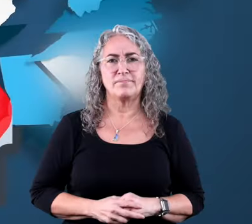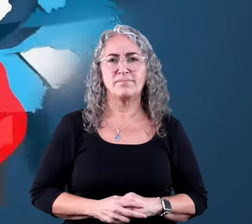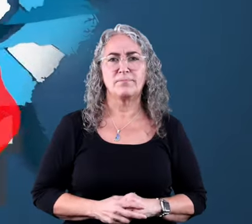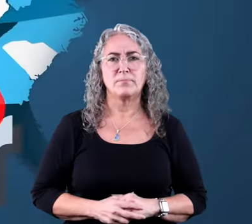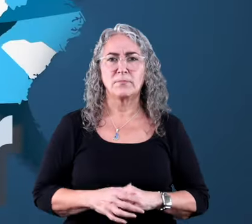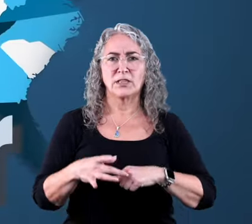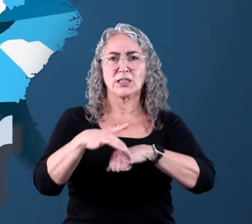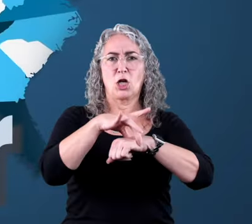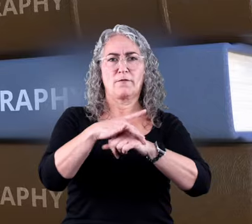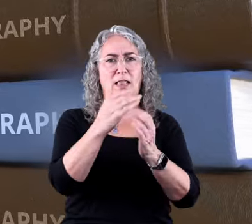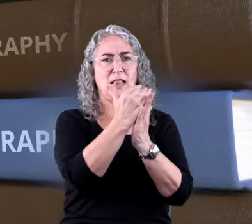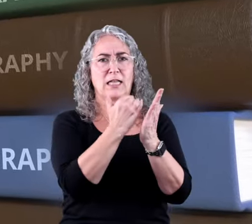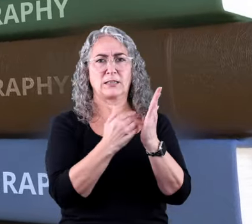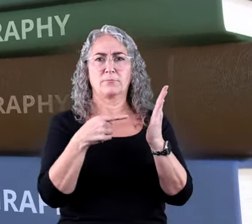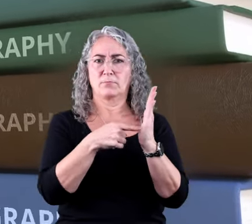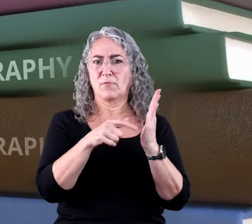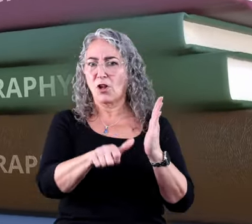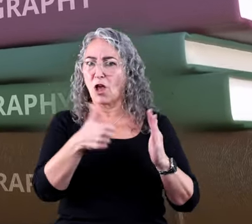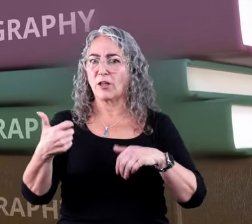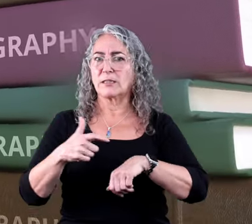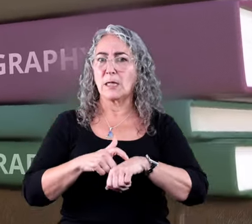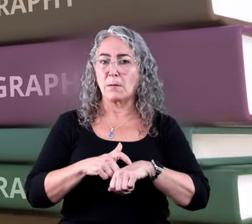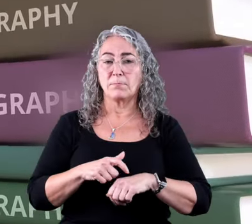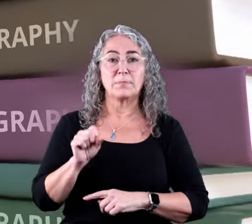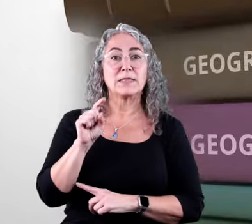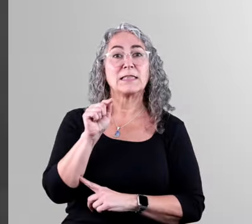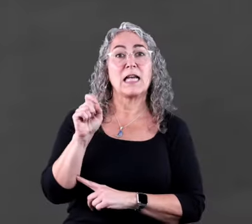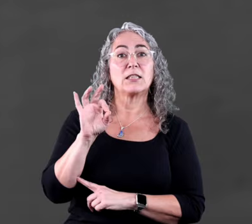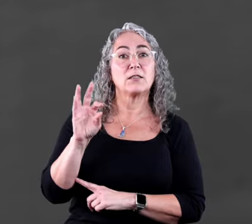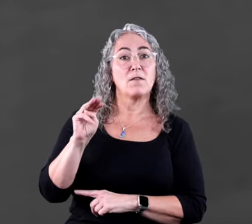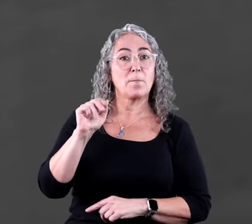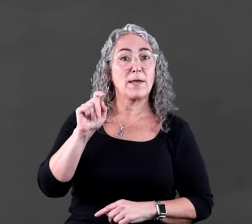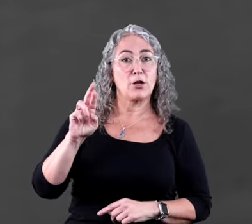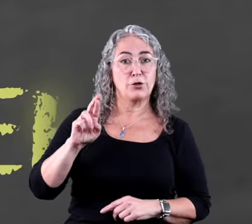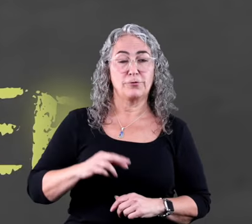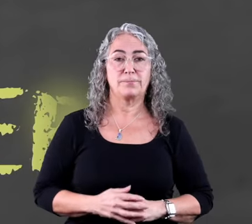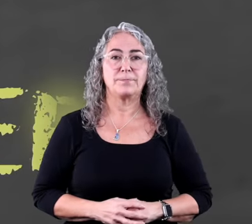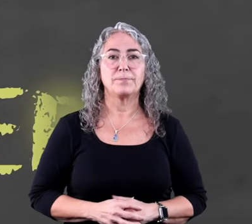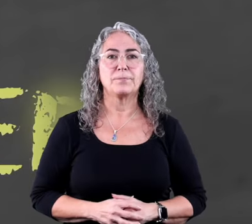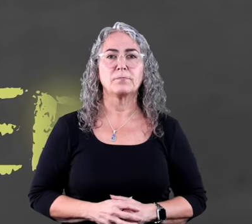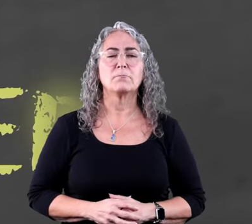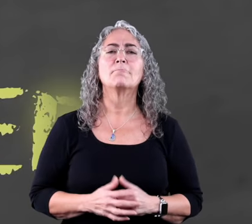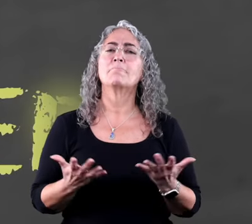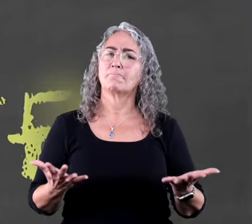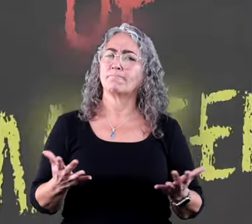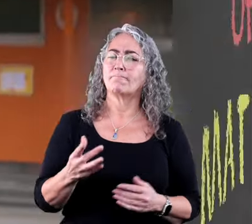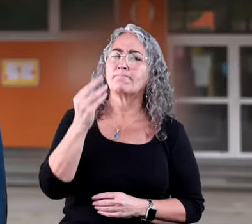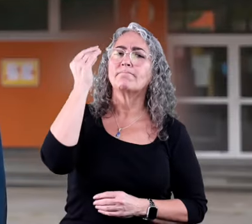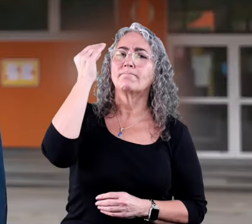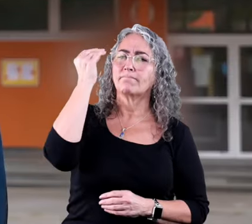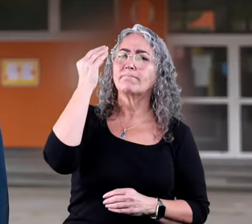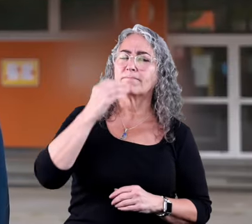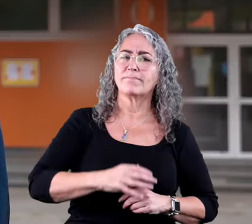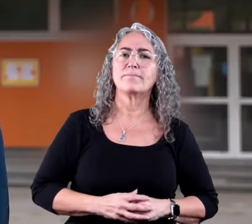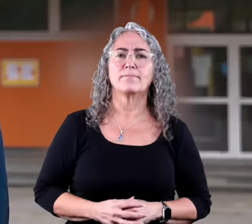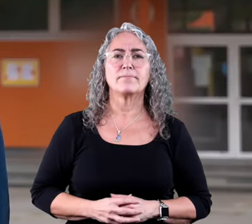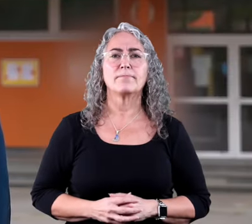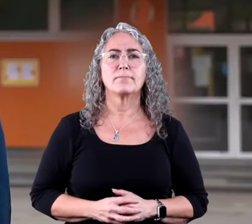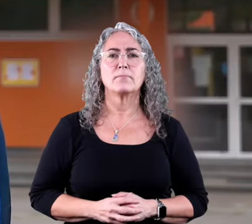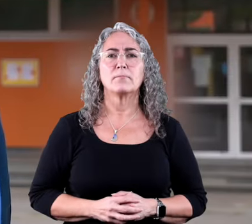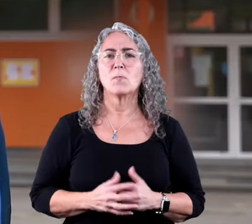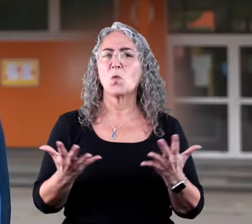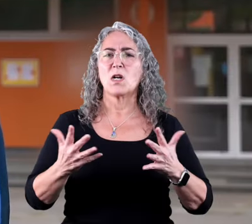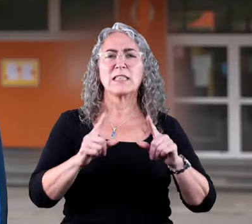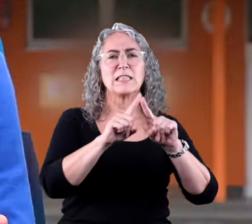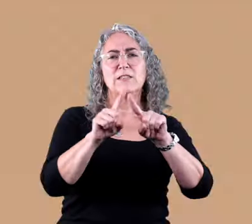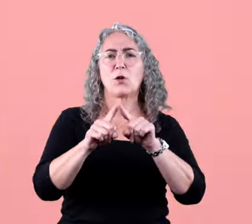states that matter. That's a geography lesson for another time. States of matter. Okay, so think